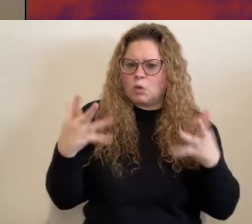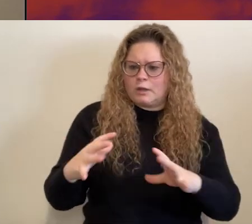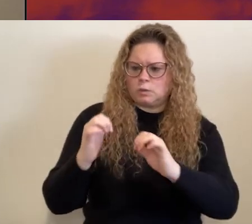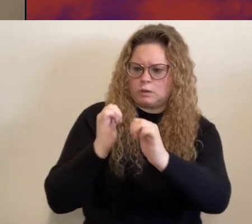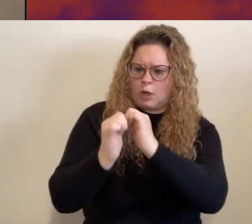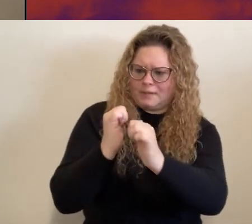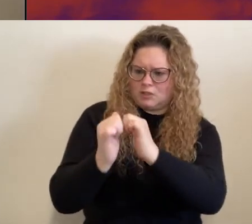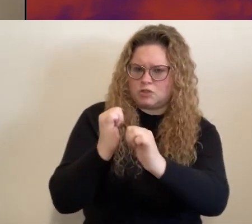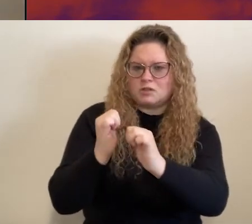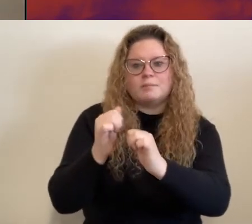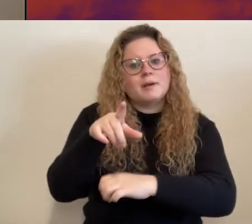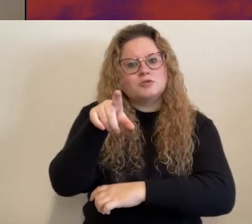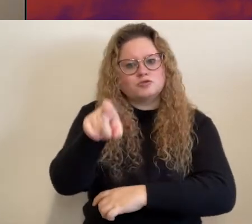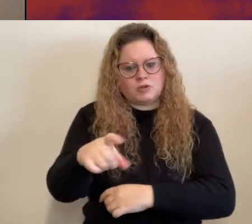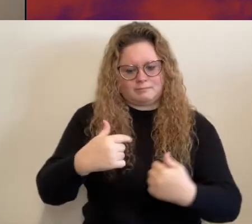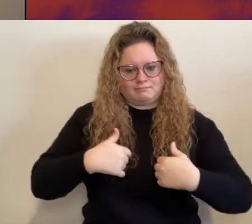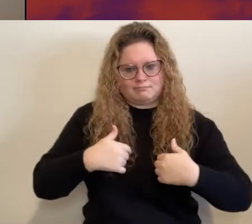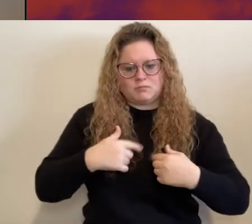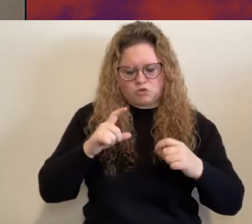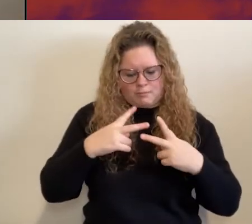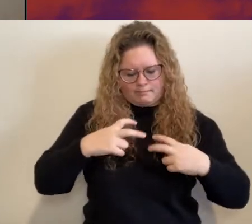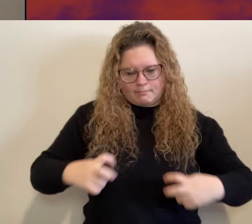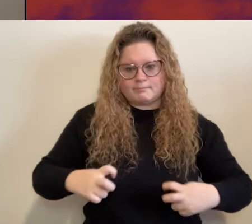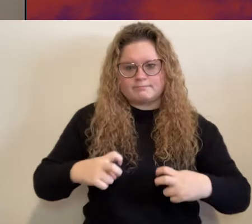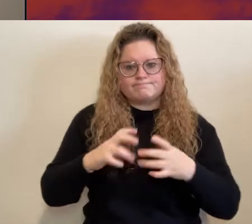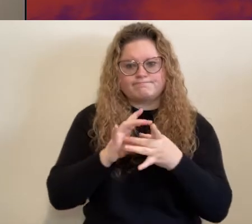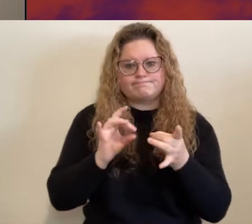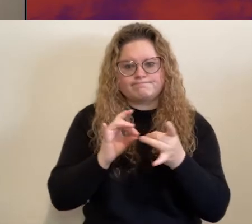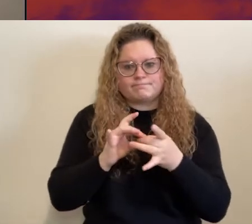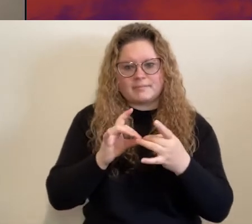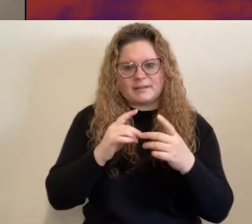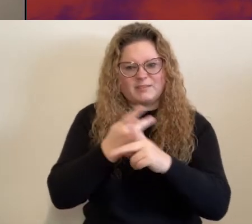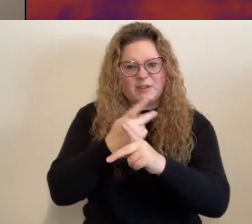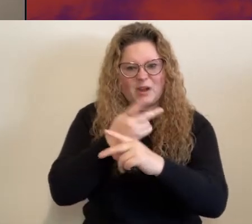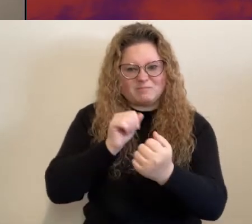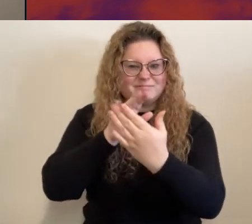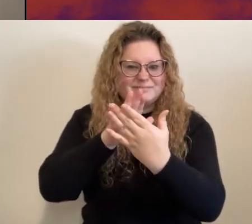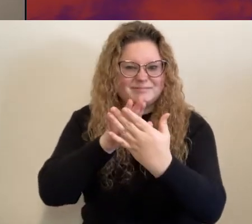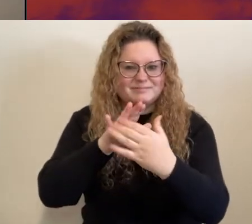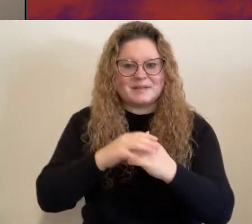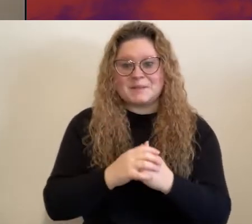of arrival of the self. So, yes, poetry time.